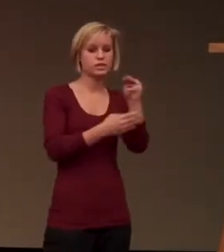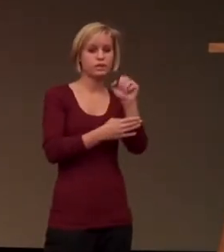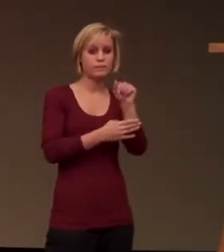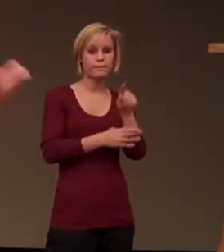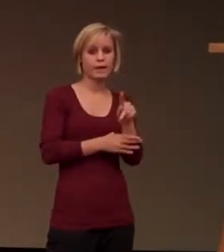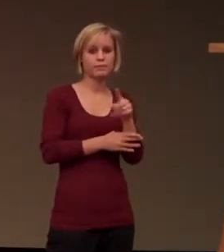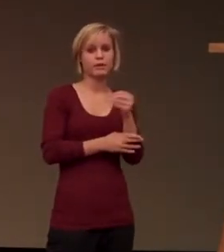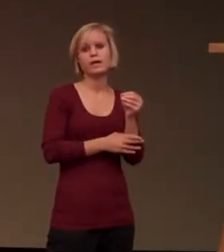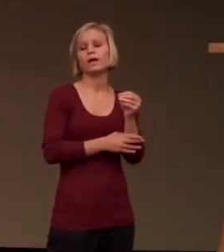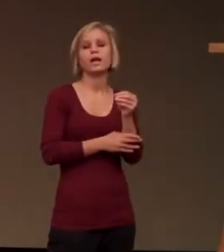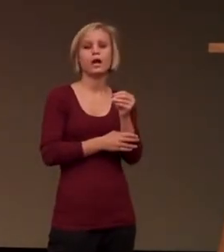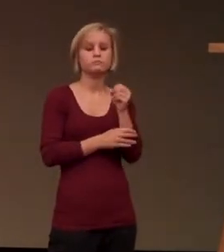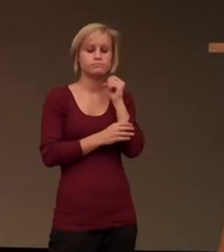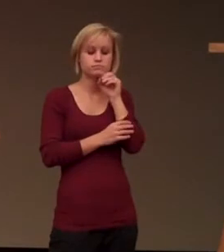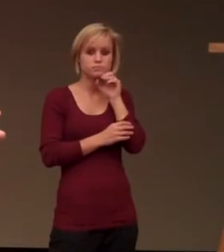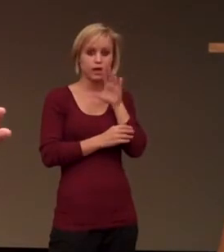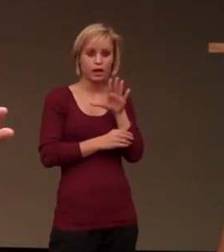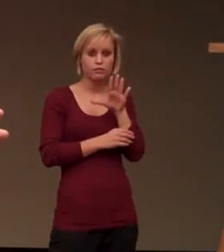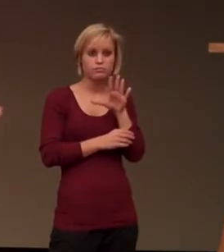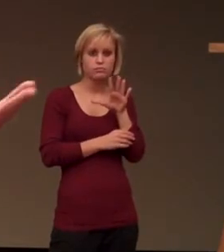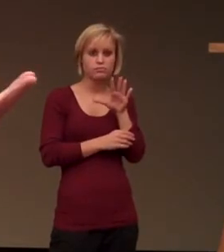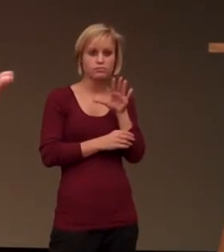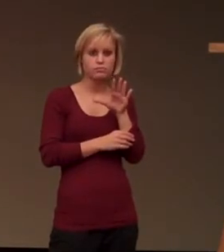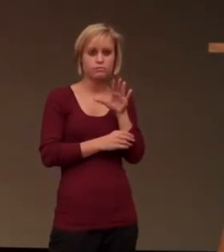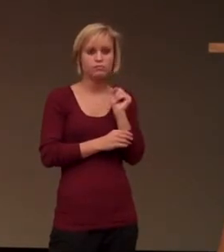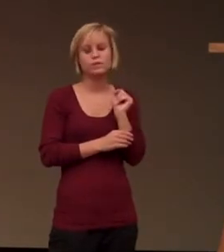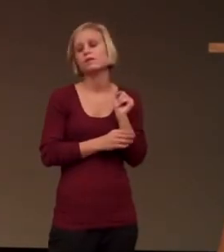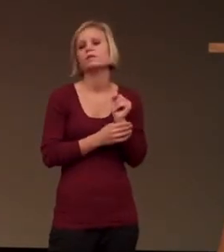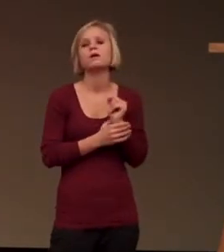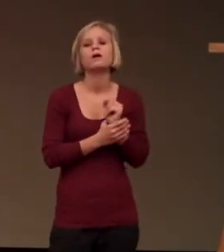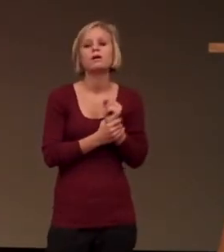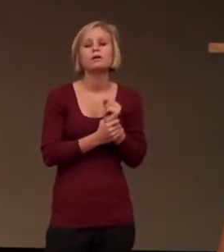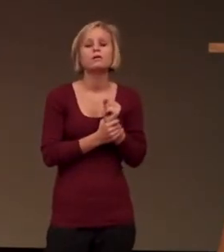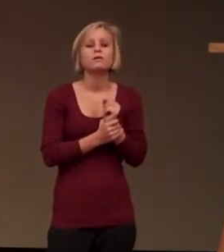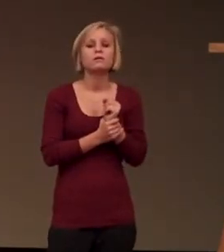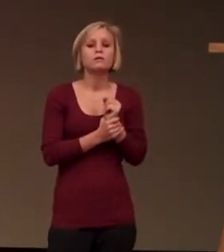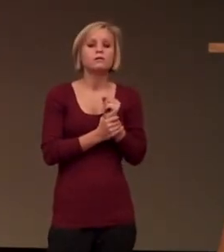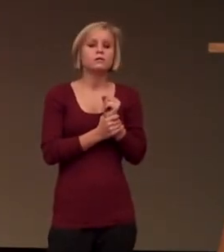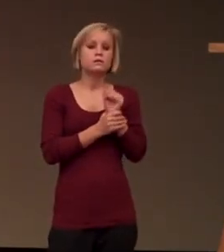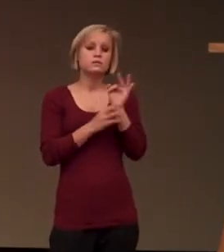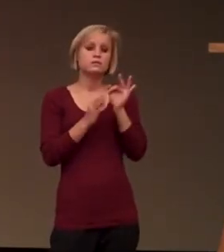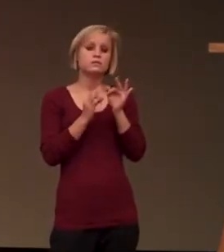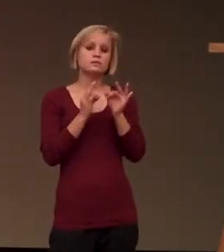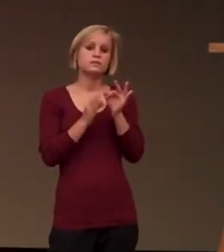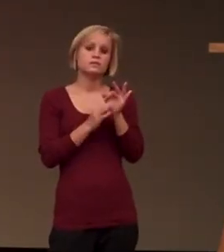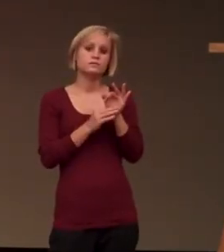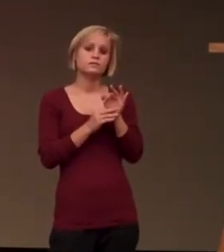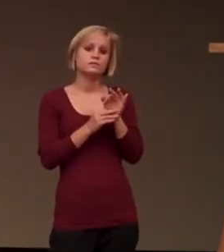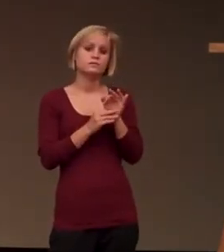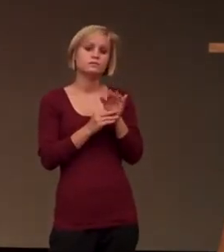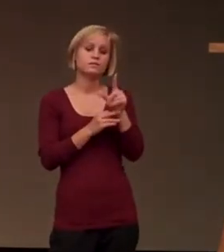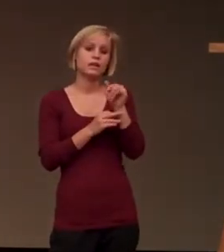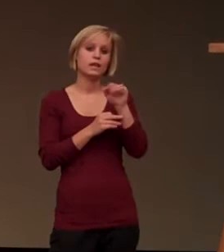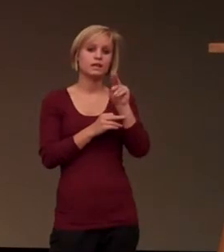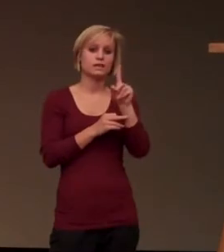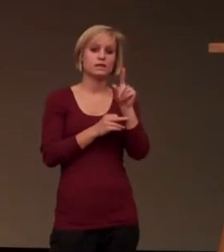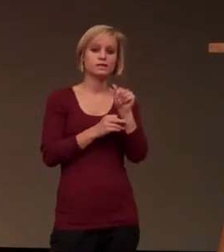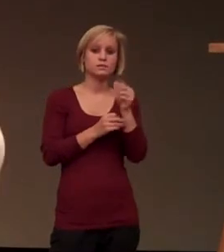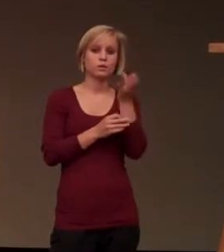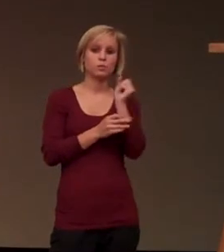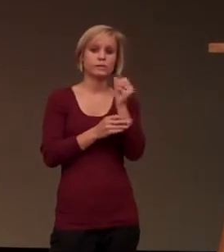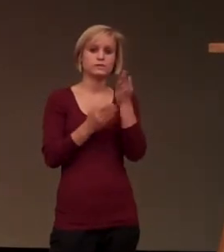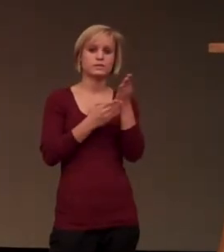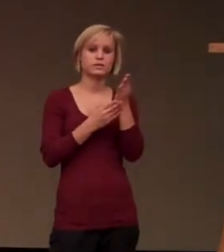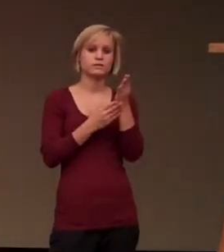I gasp. In fact, if Linda Cummings were here, I probably would have said, but